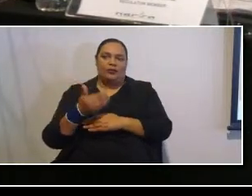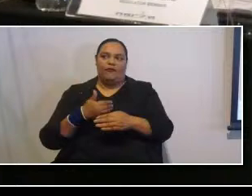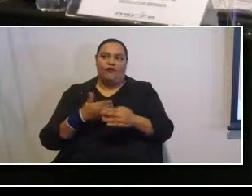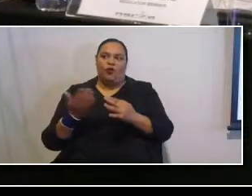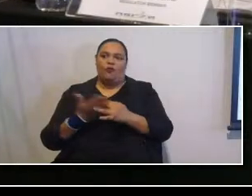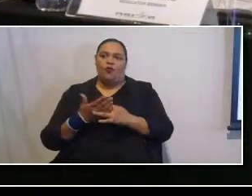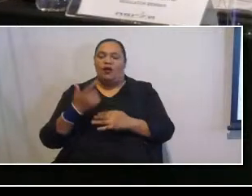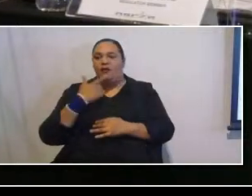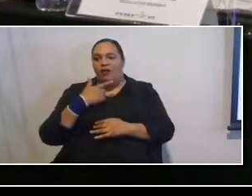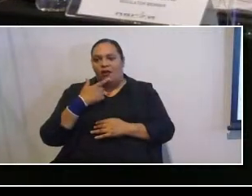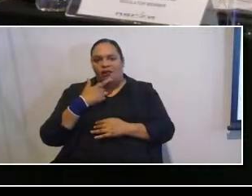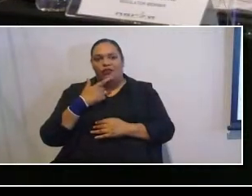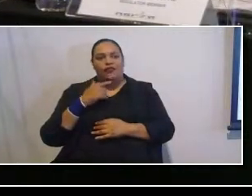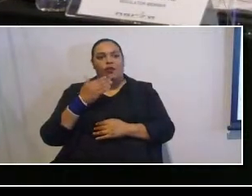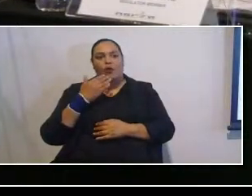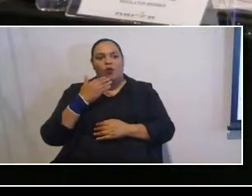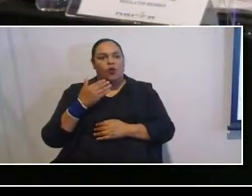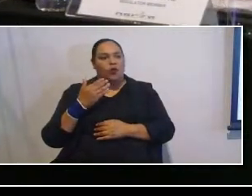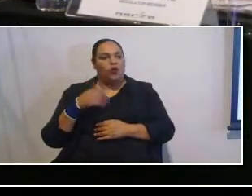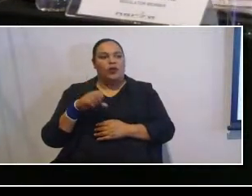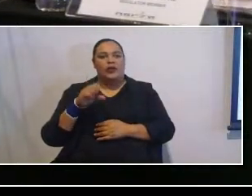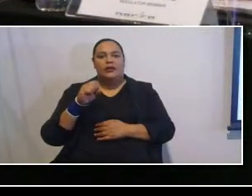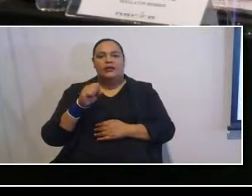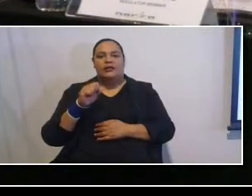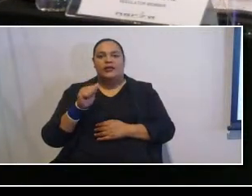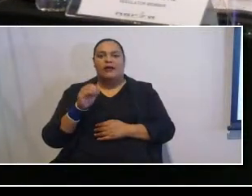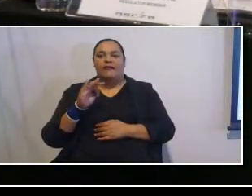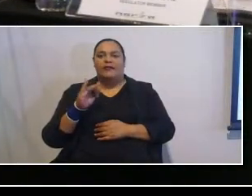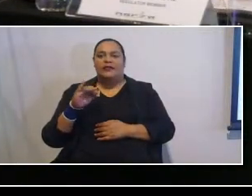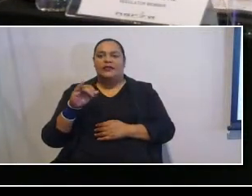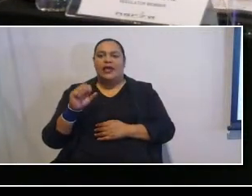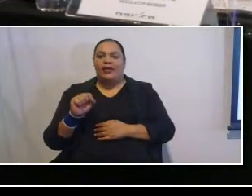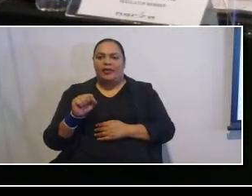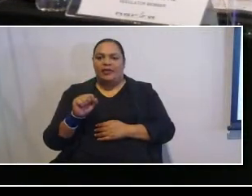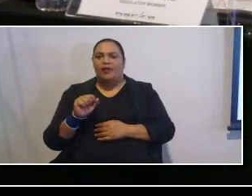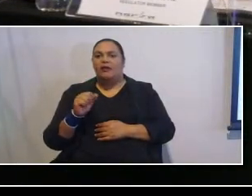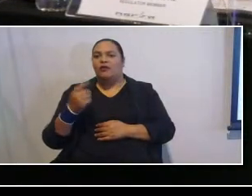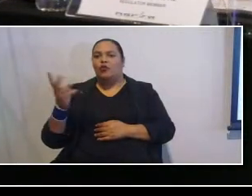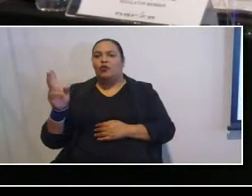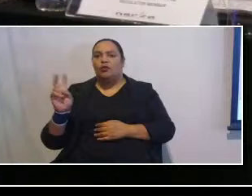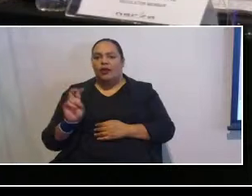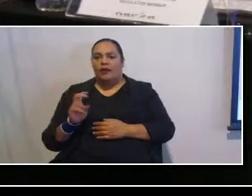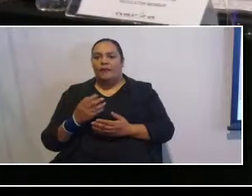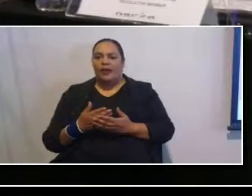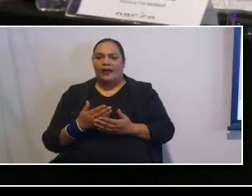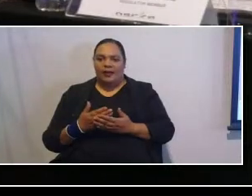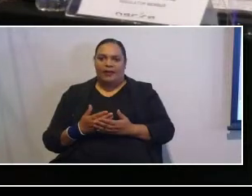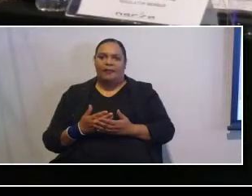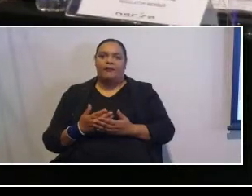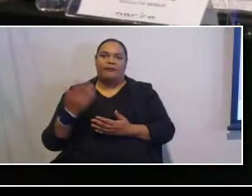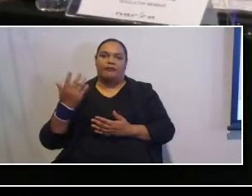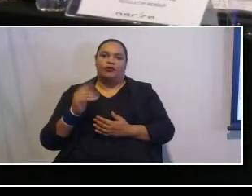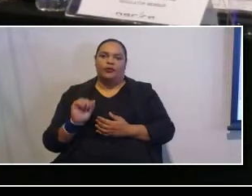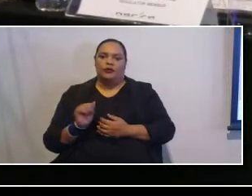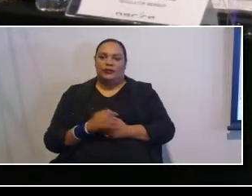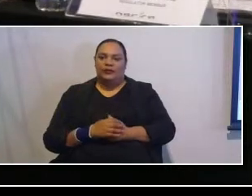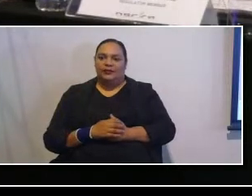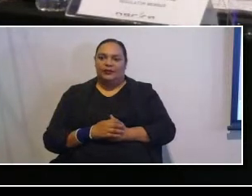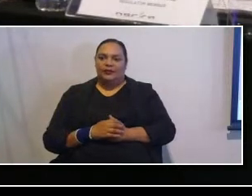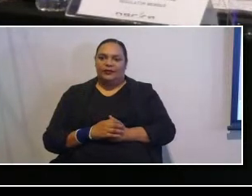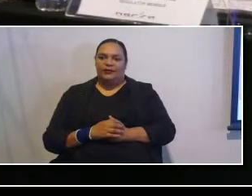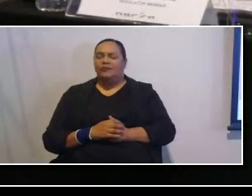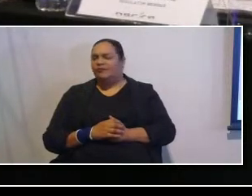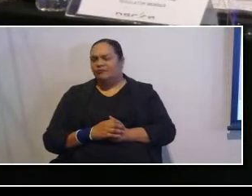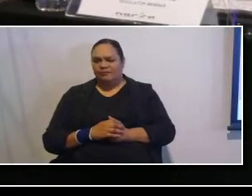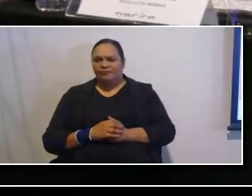break for lunch, and that is Safsei. Please, if you can come forward and deliver your presentation.